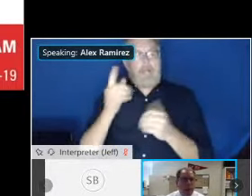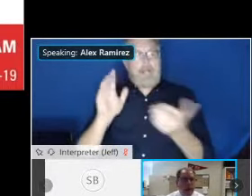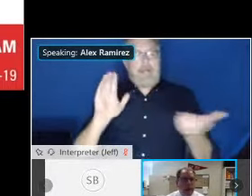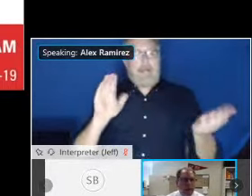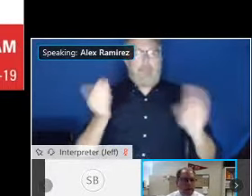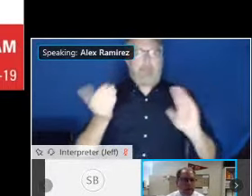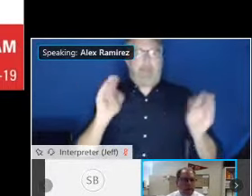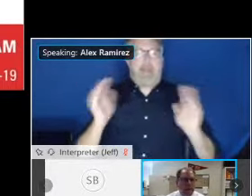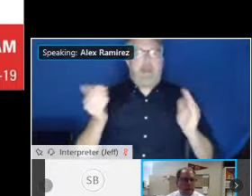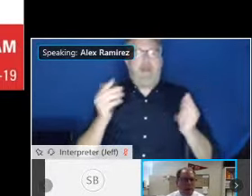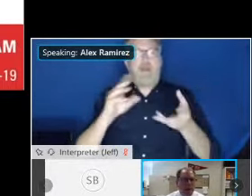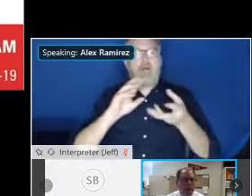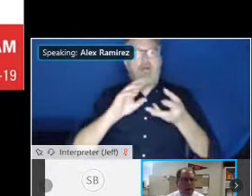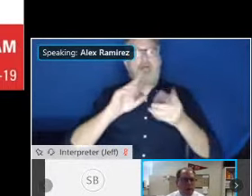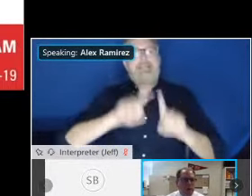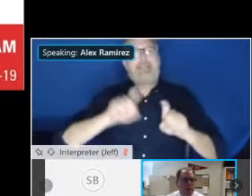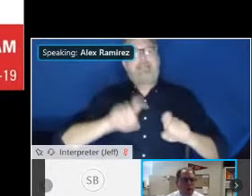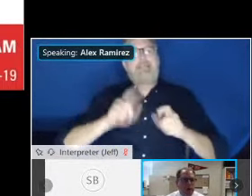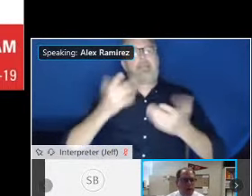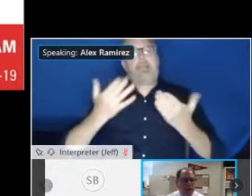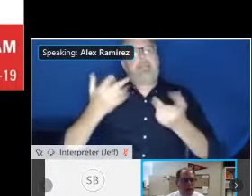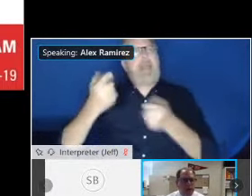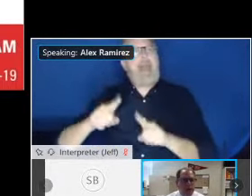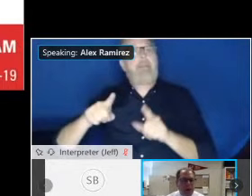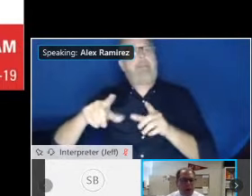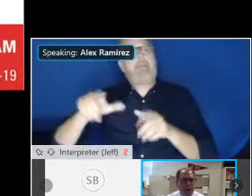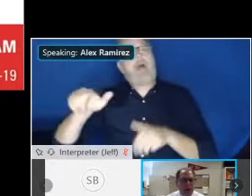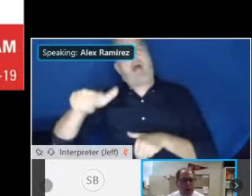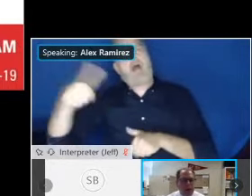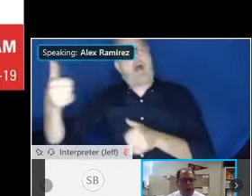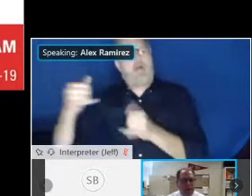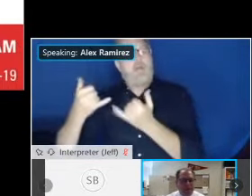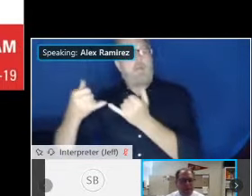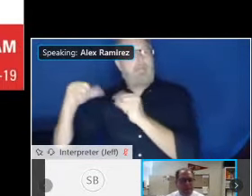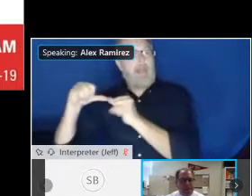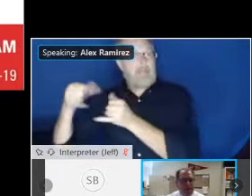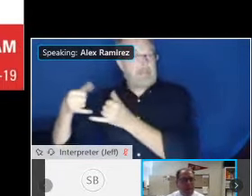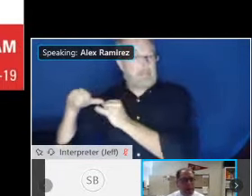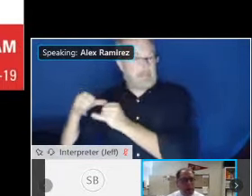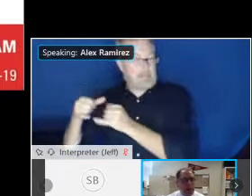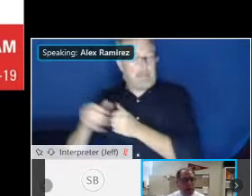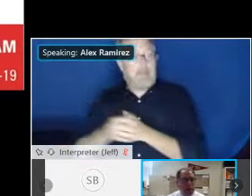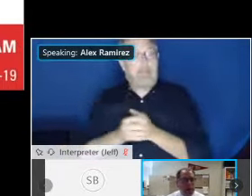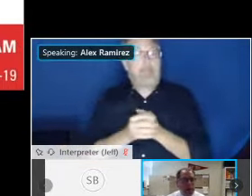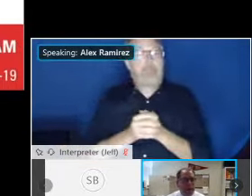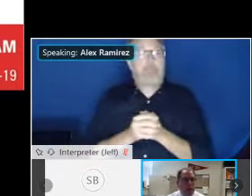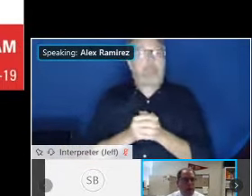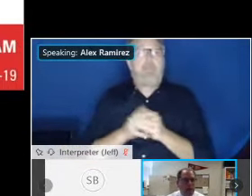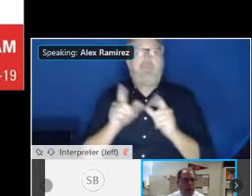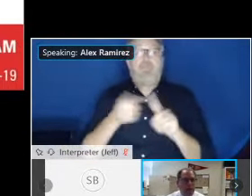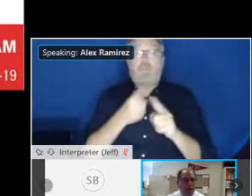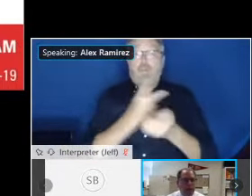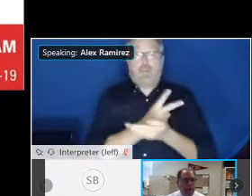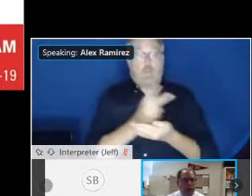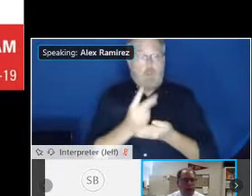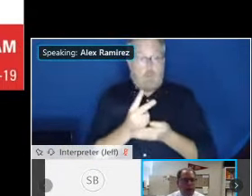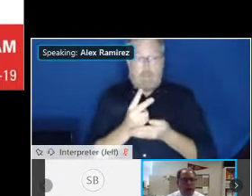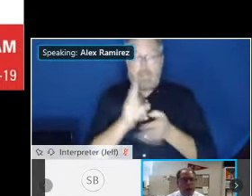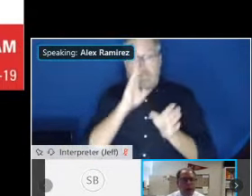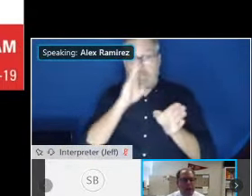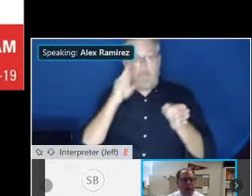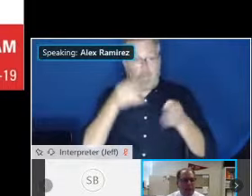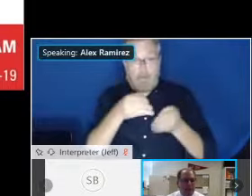to maybe some of the other testing that may occur at other locations. So again, first 2 weeks, we were